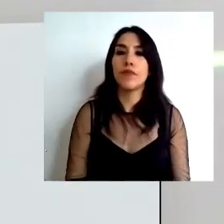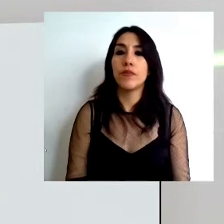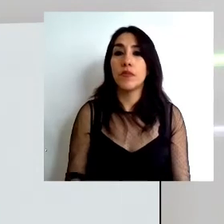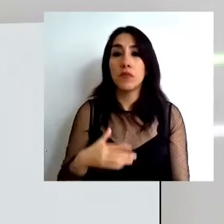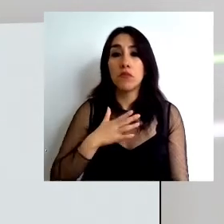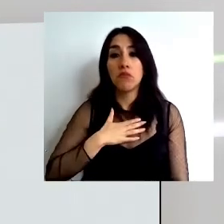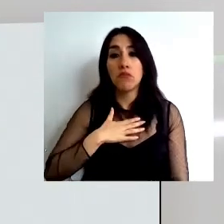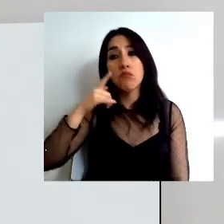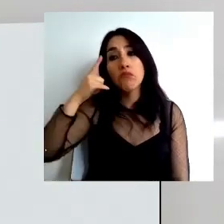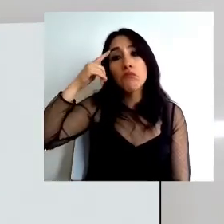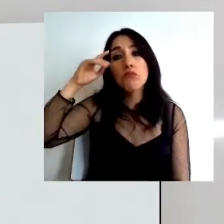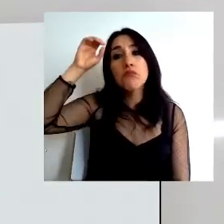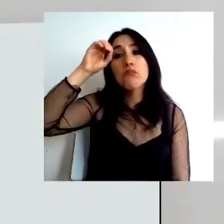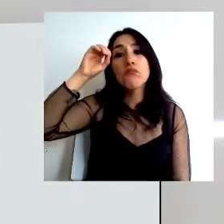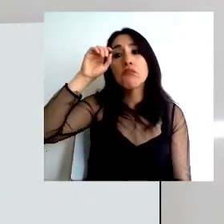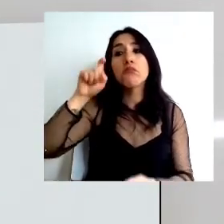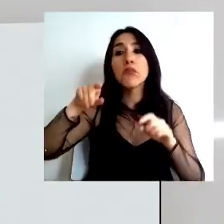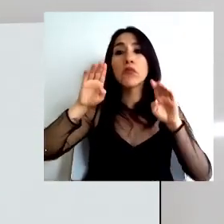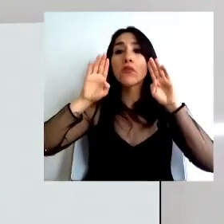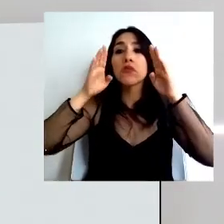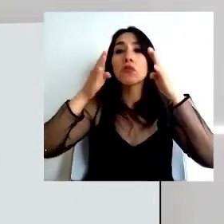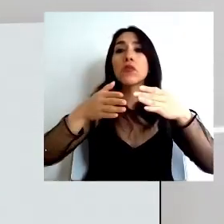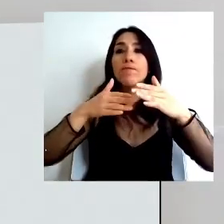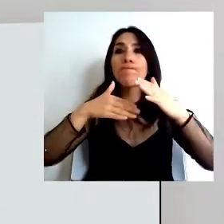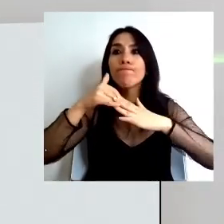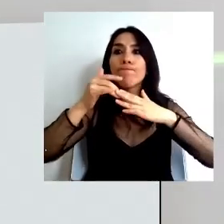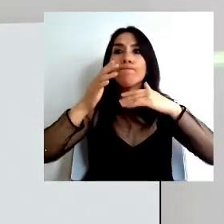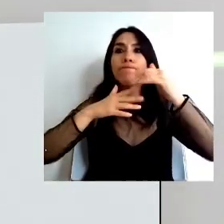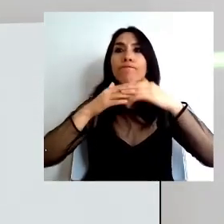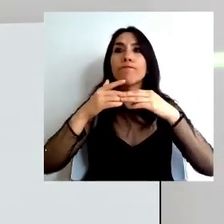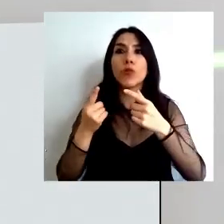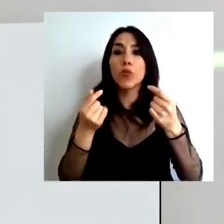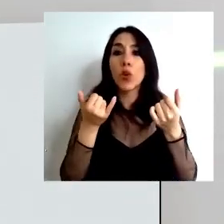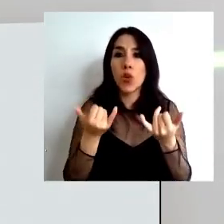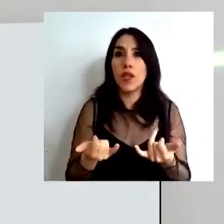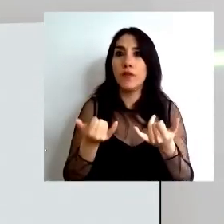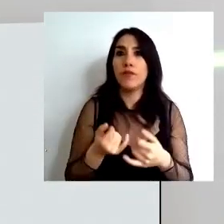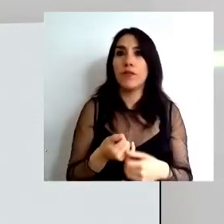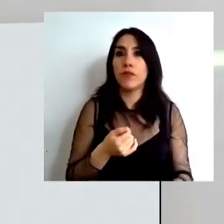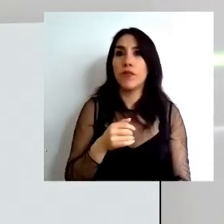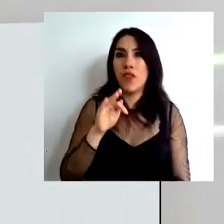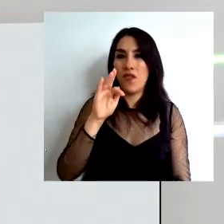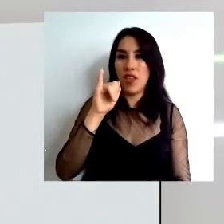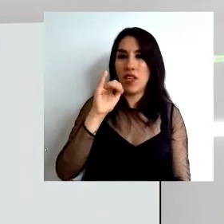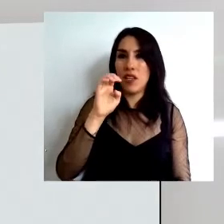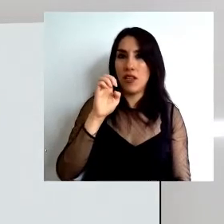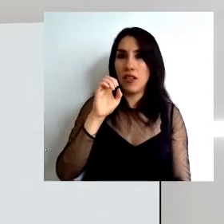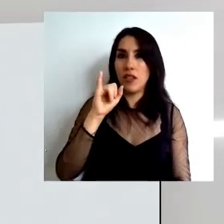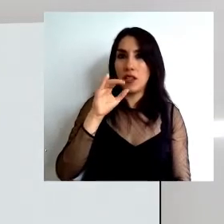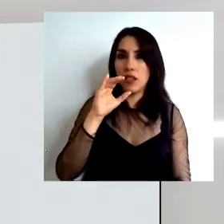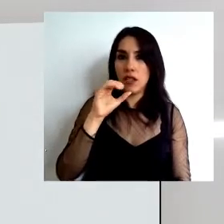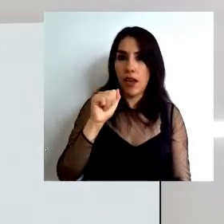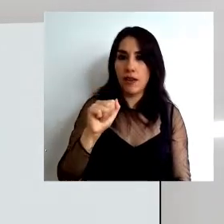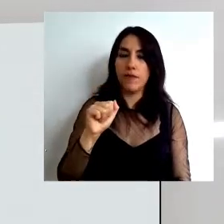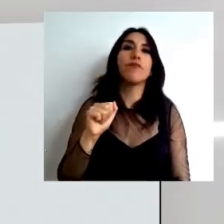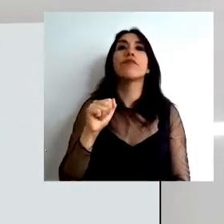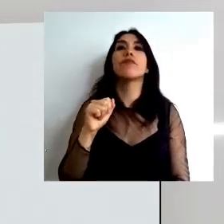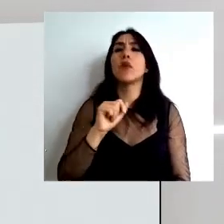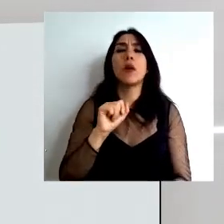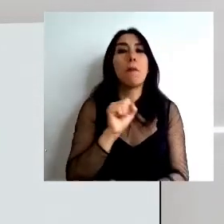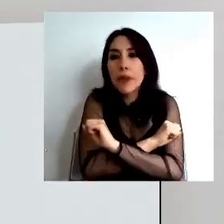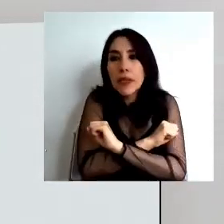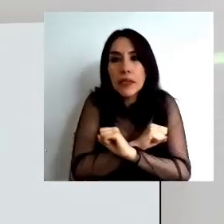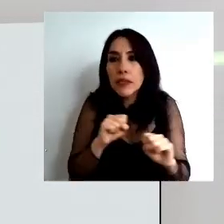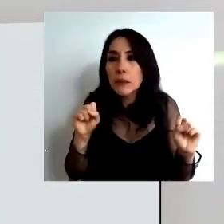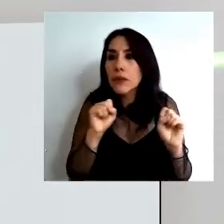because we couldn't disseminate our brand and our method open source because